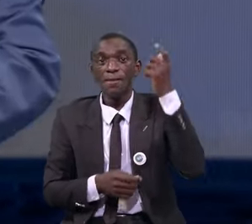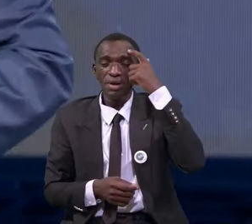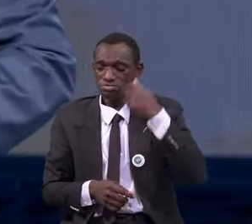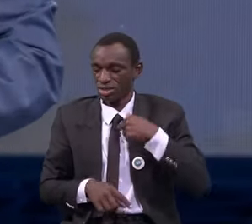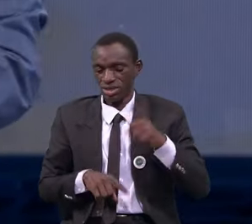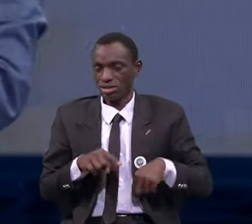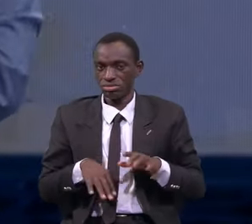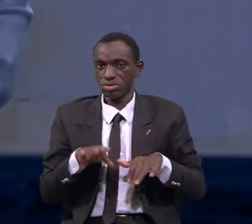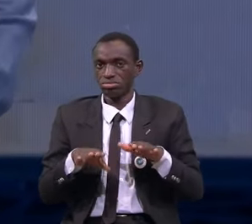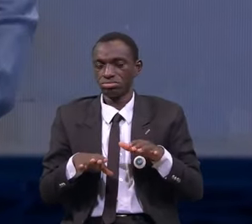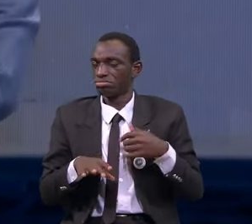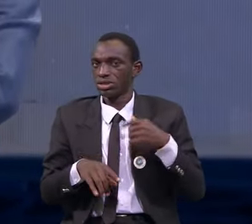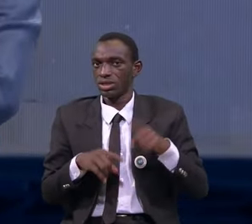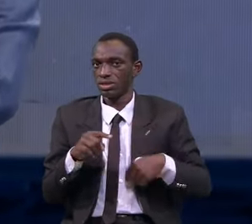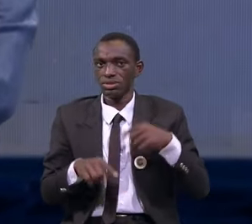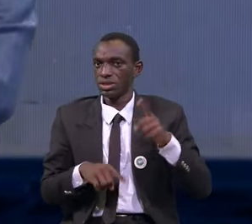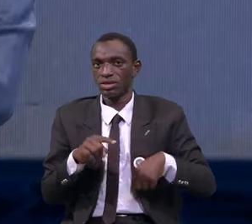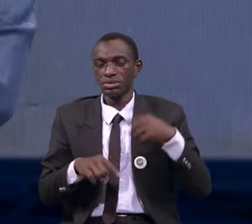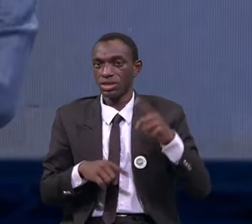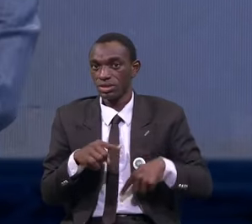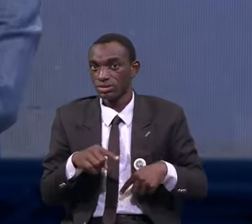up, I cannot.